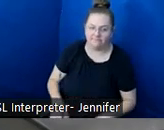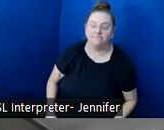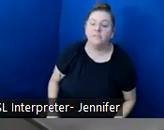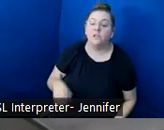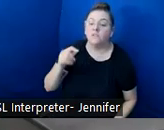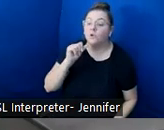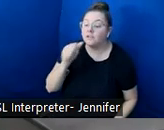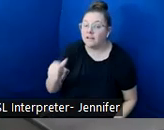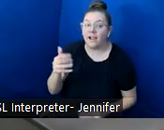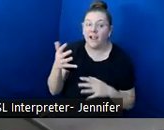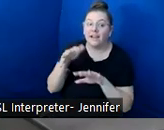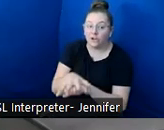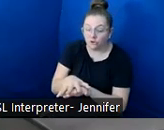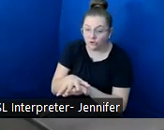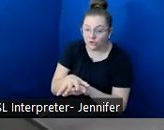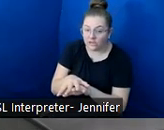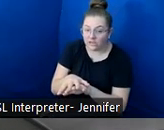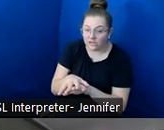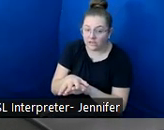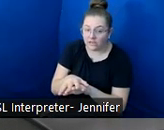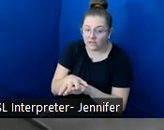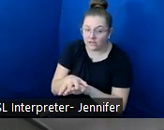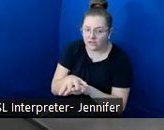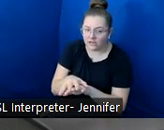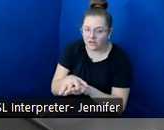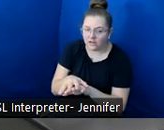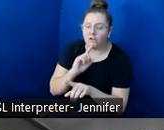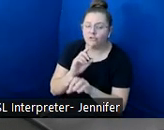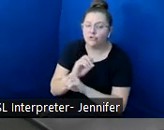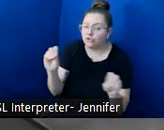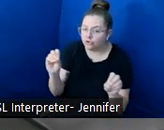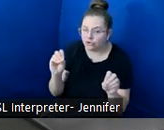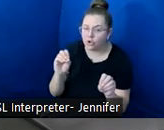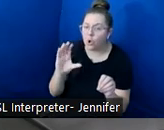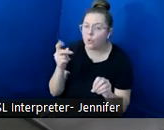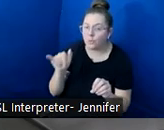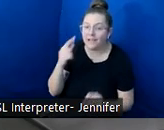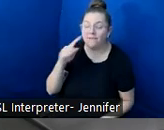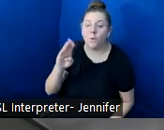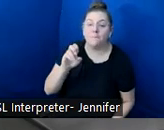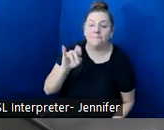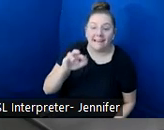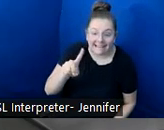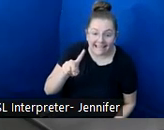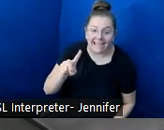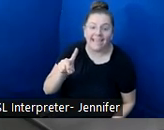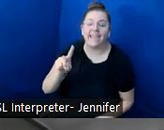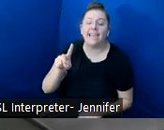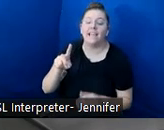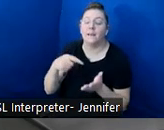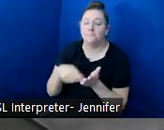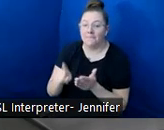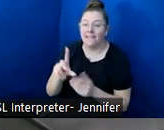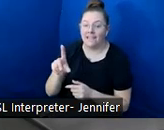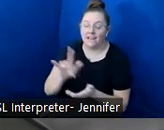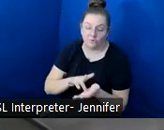program, there's no copays for Medicaid, medical assistance paid drugs, but if the